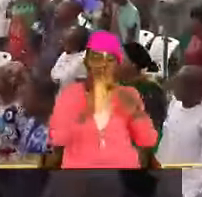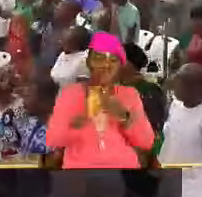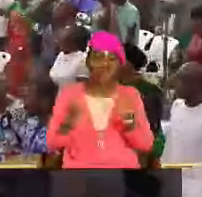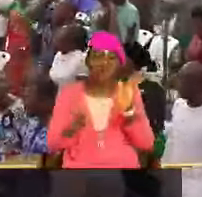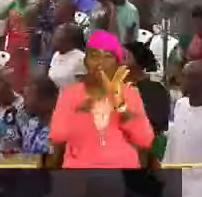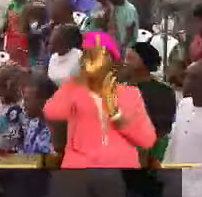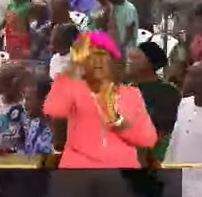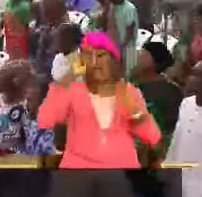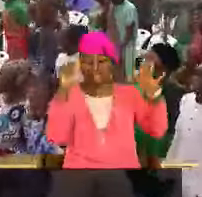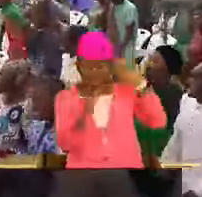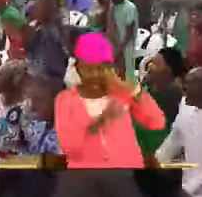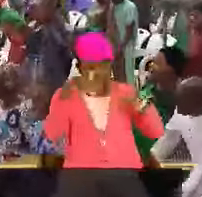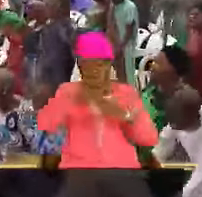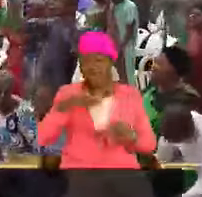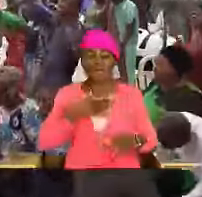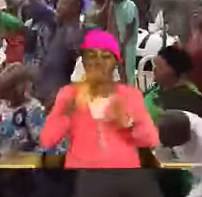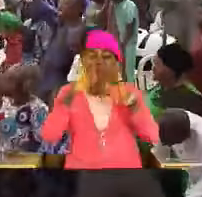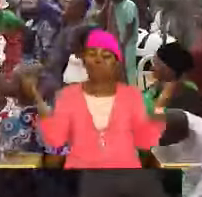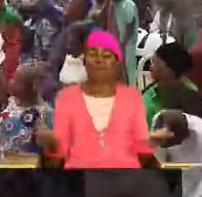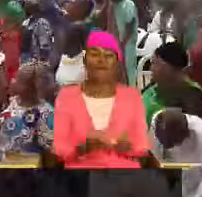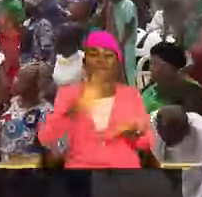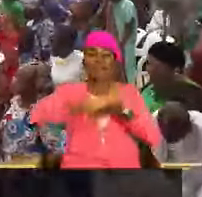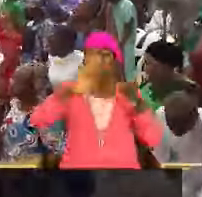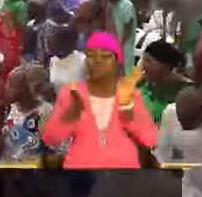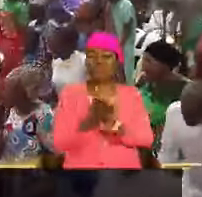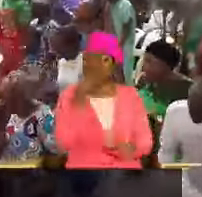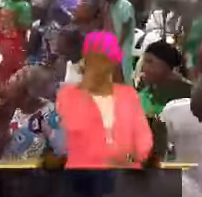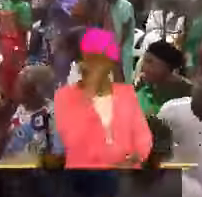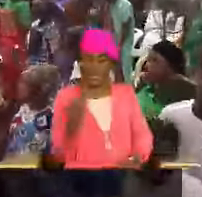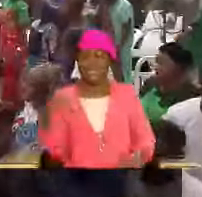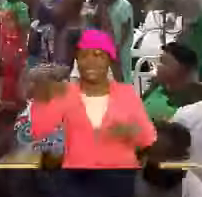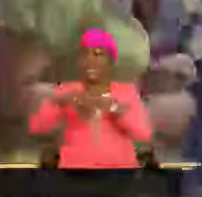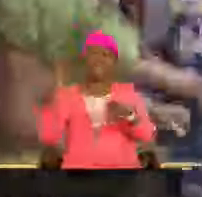aha in the name of